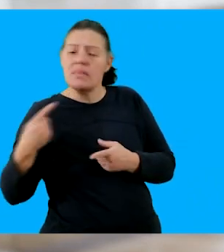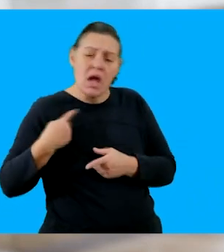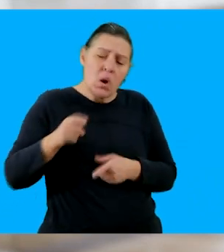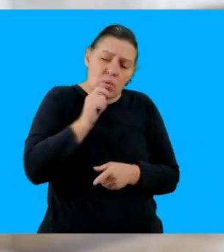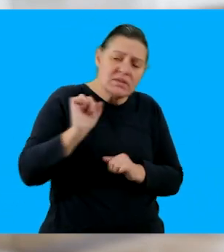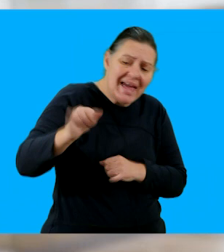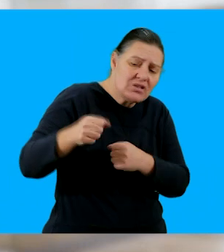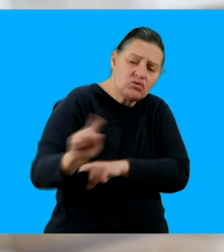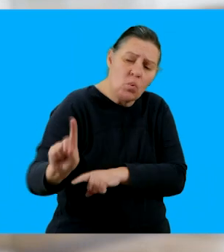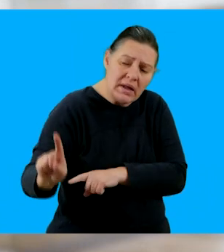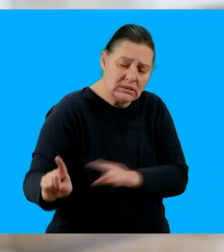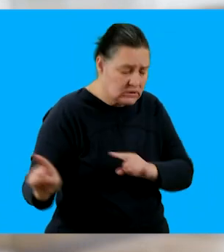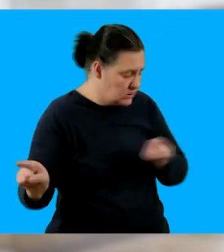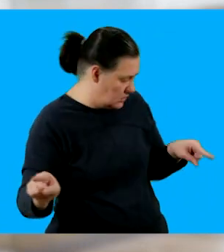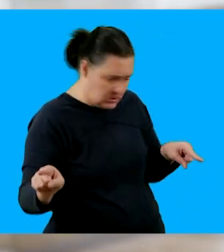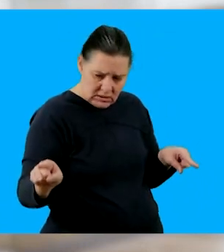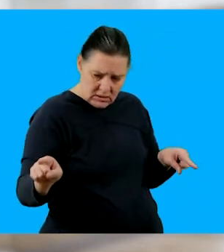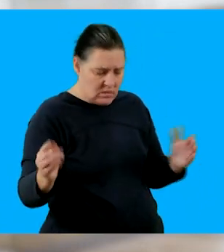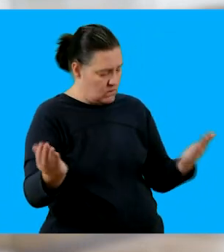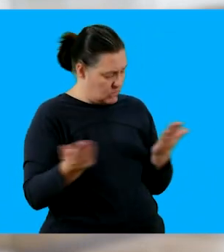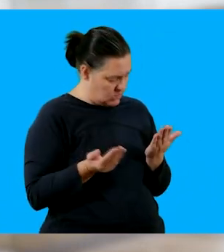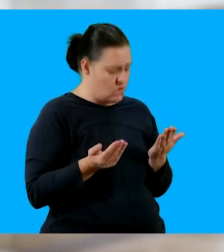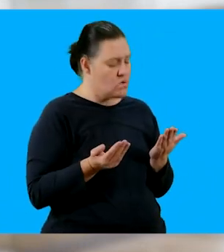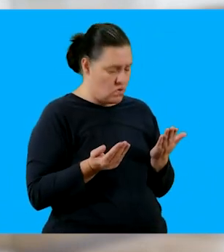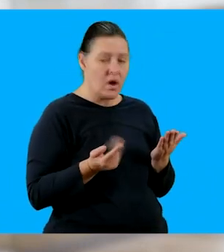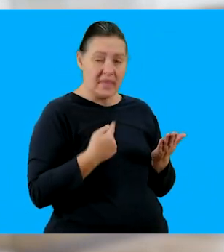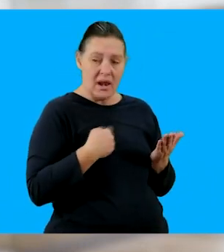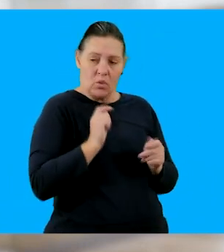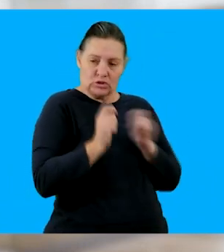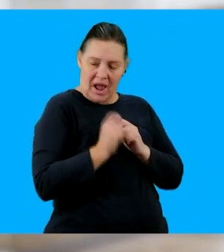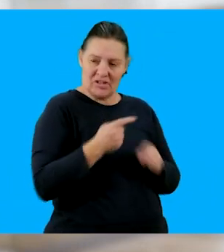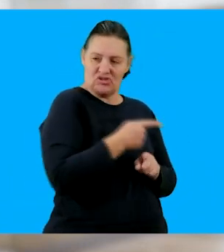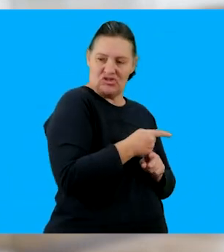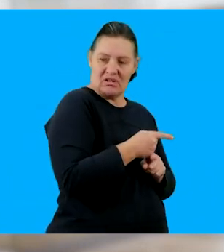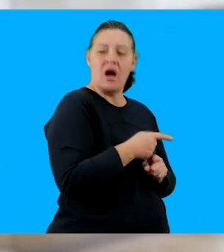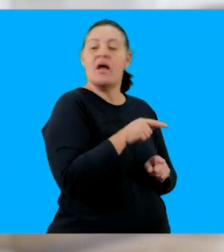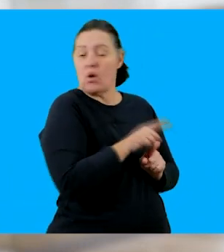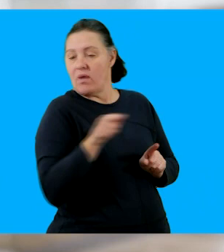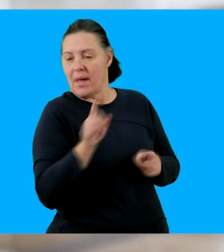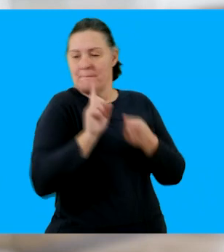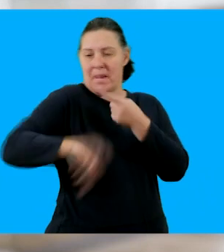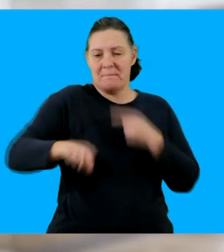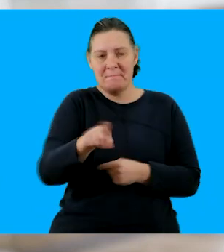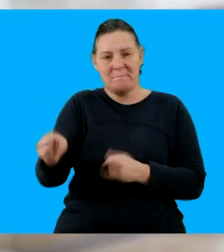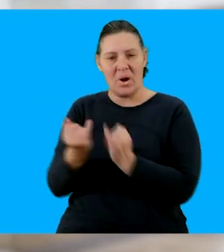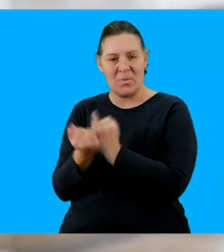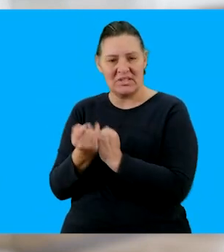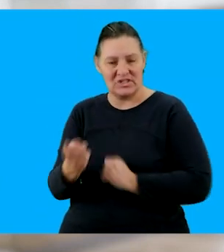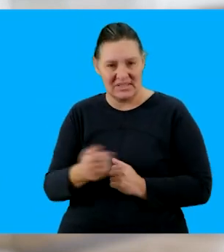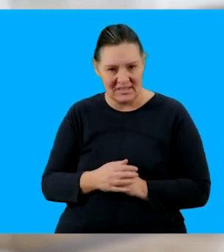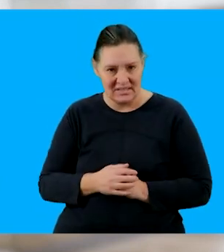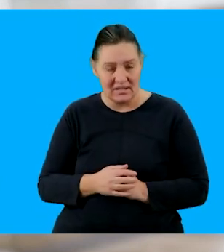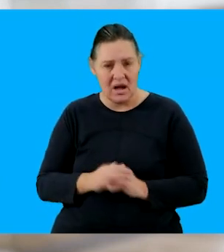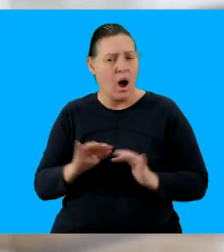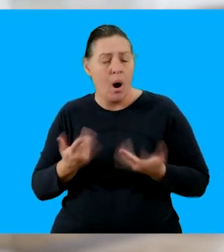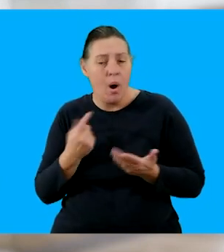using? And then obviously management will try and change the business strategy in order to be more advanced than those of competitors. So they can